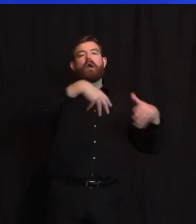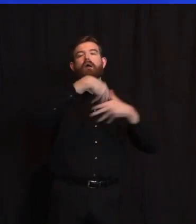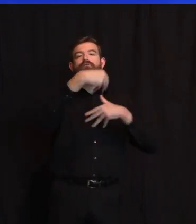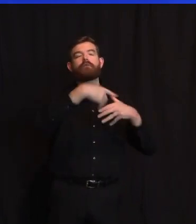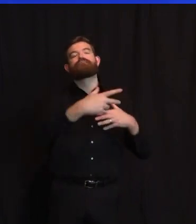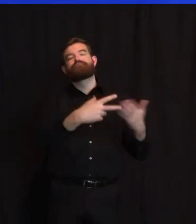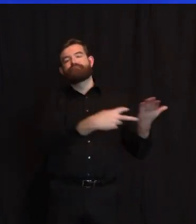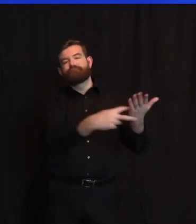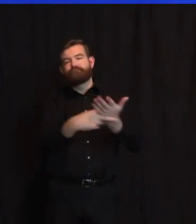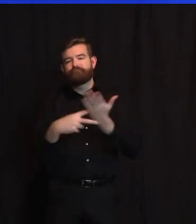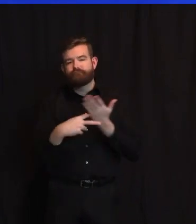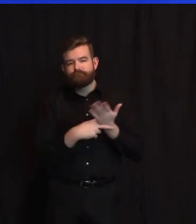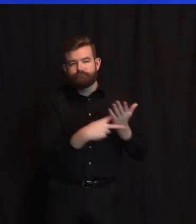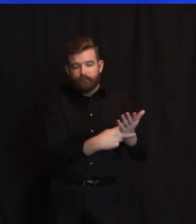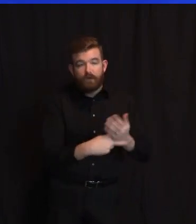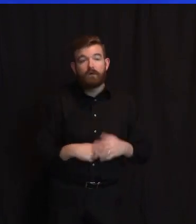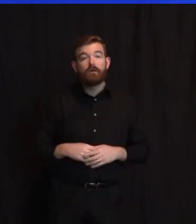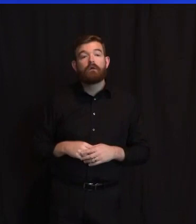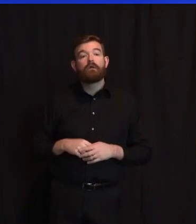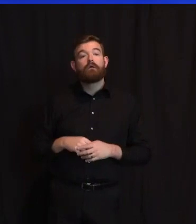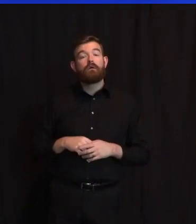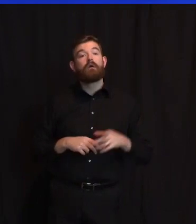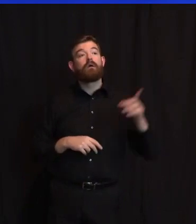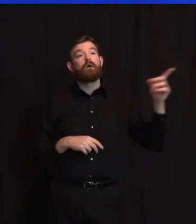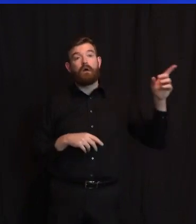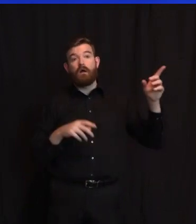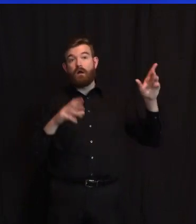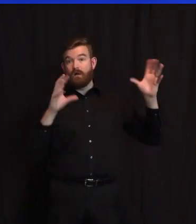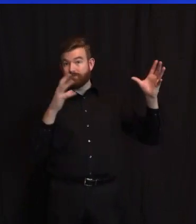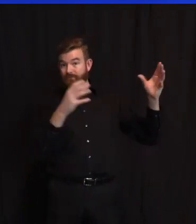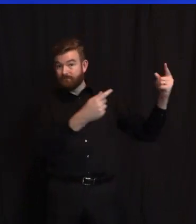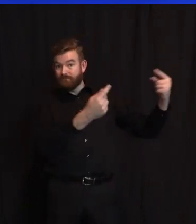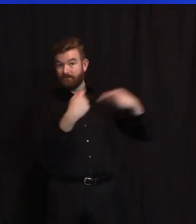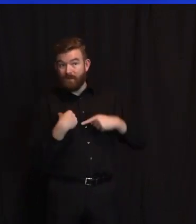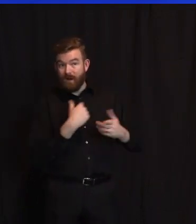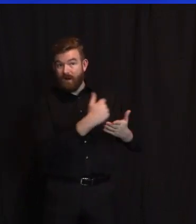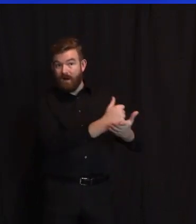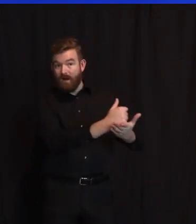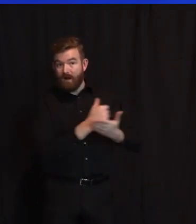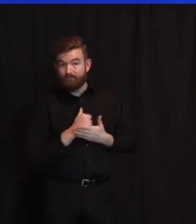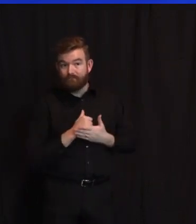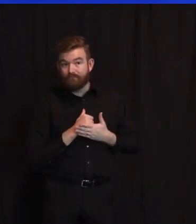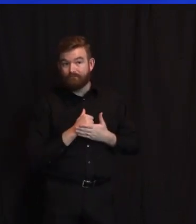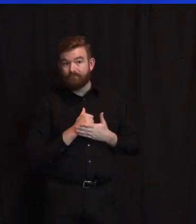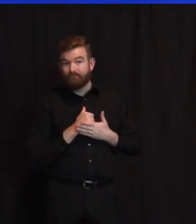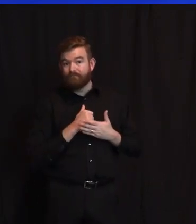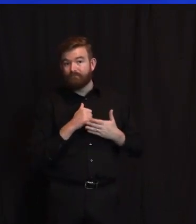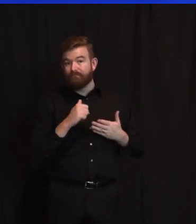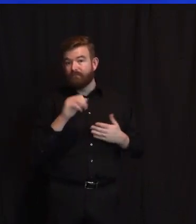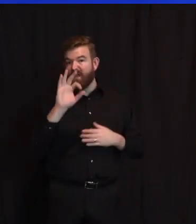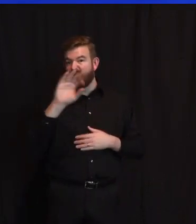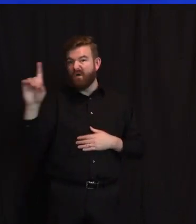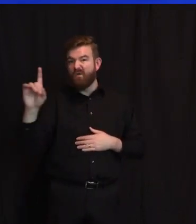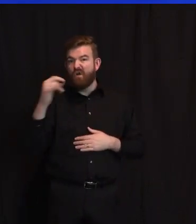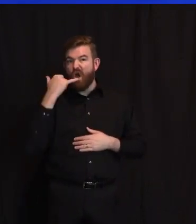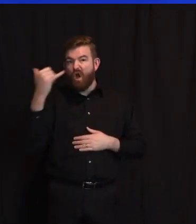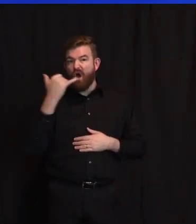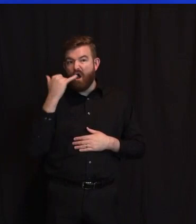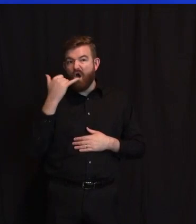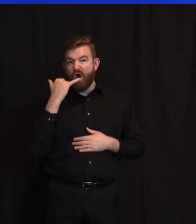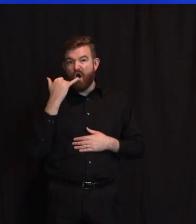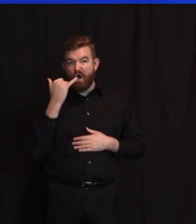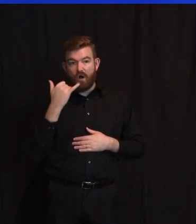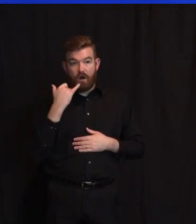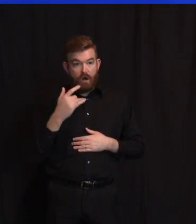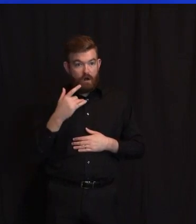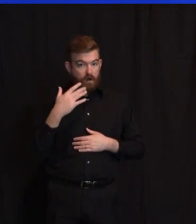that came, not only to assist with the backlog of 911 calls across our state, our overburdened EMS systems, they